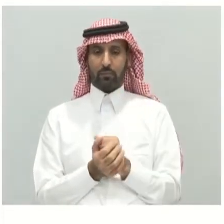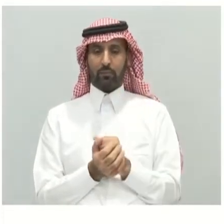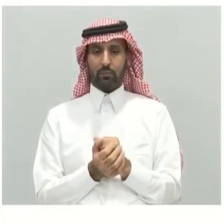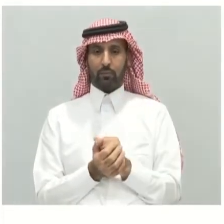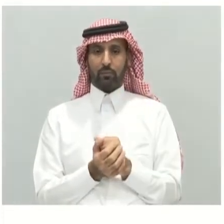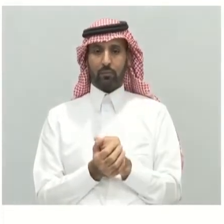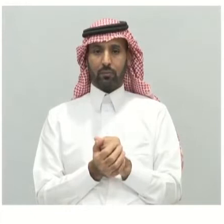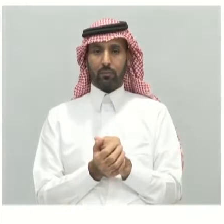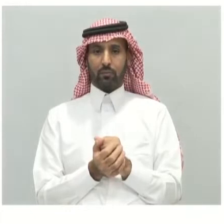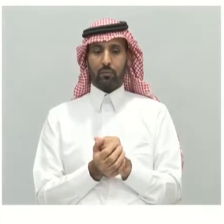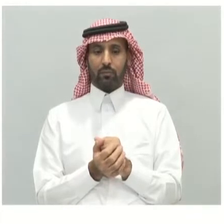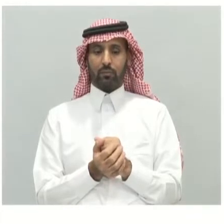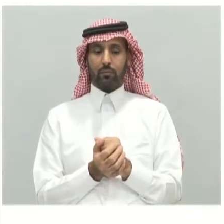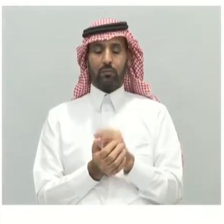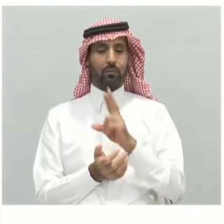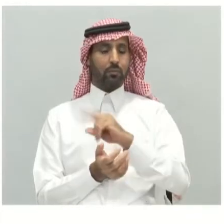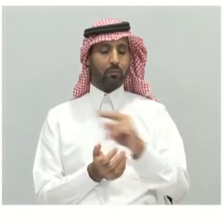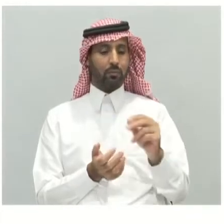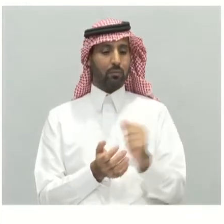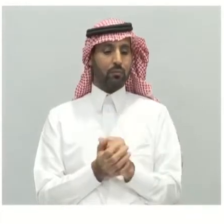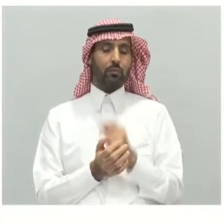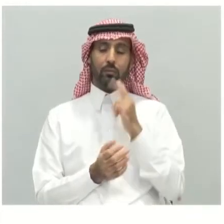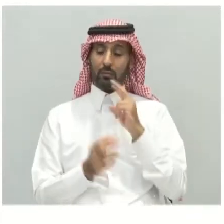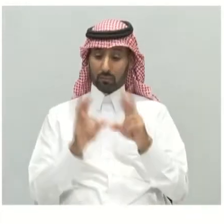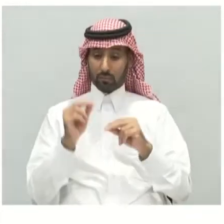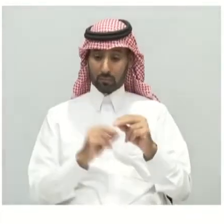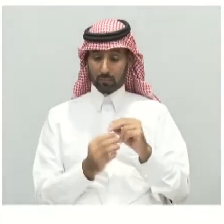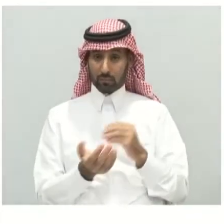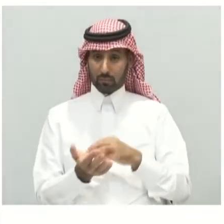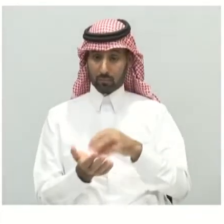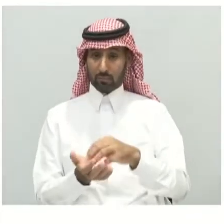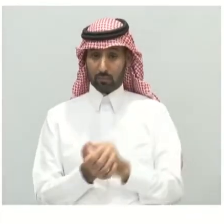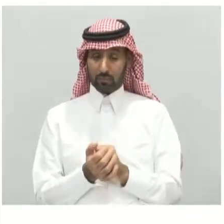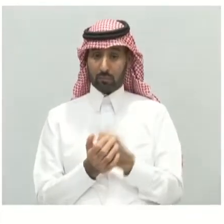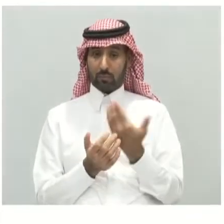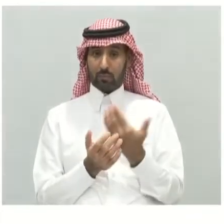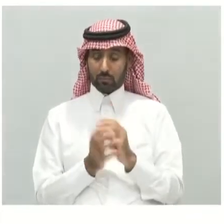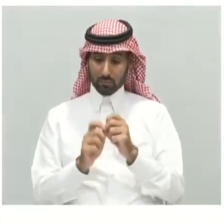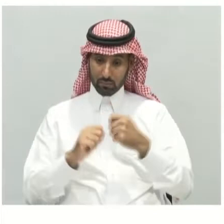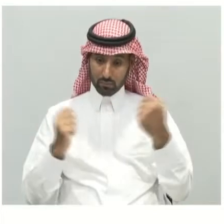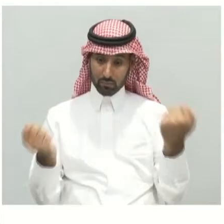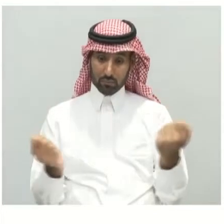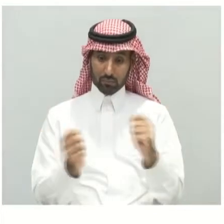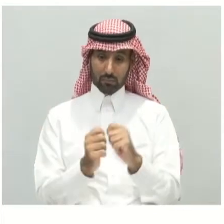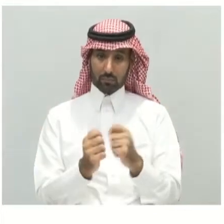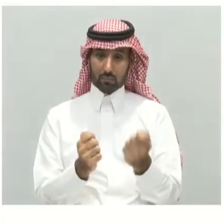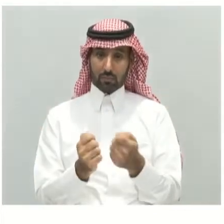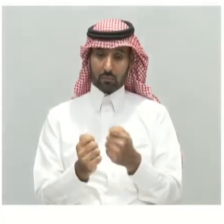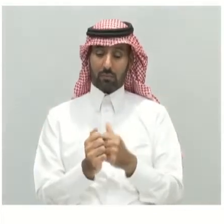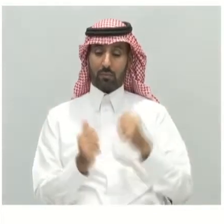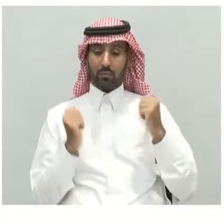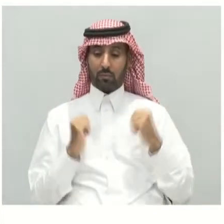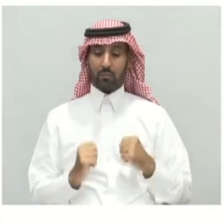How do we use it? We have two examples. The story was reported in the newspaper. The students